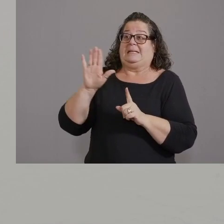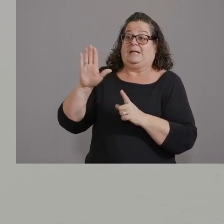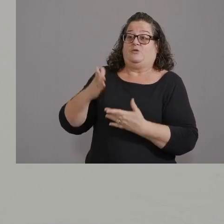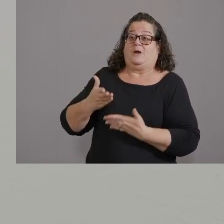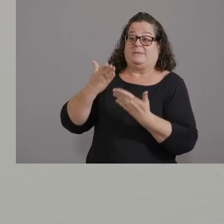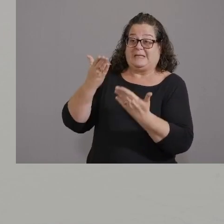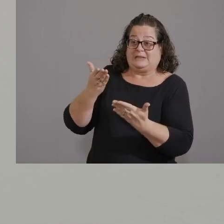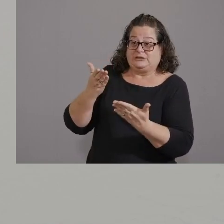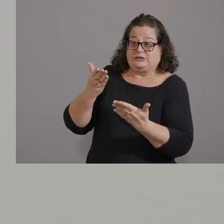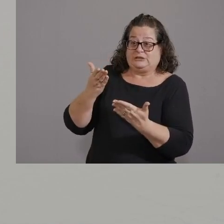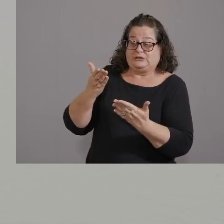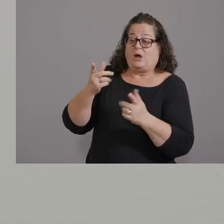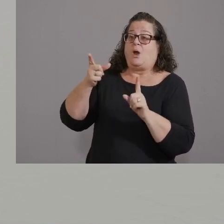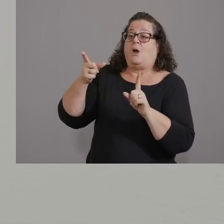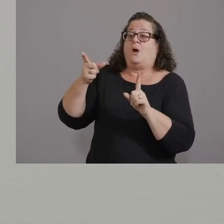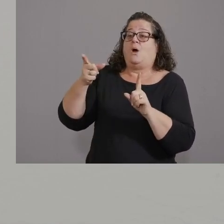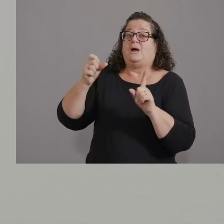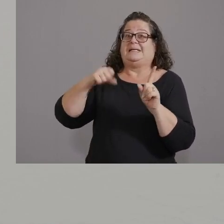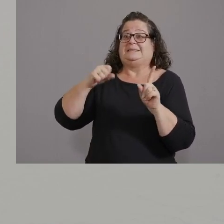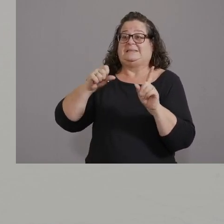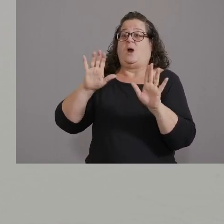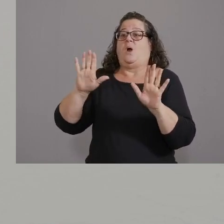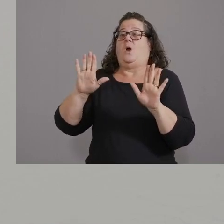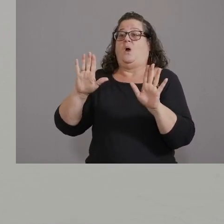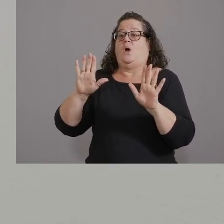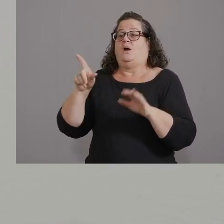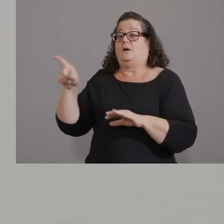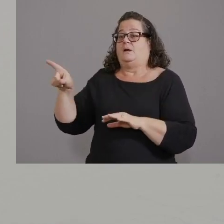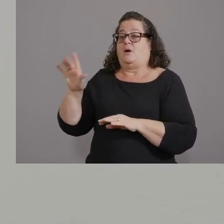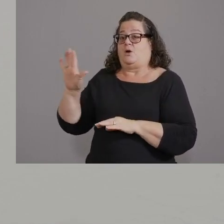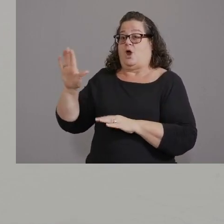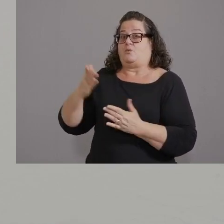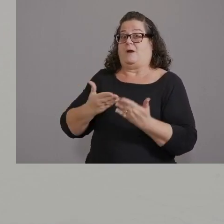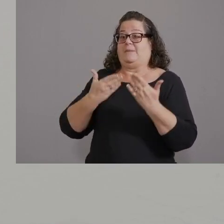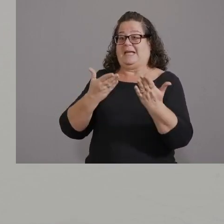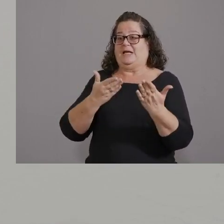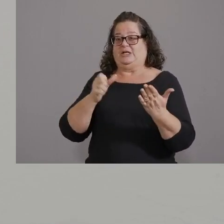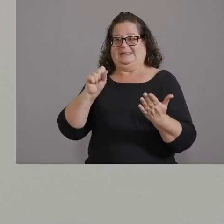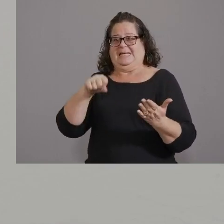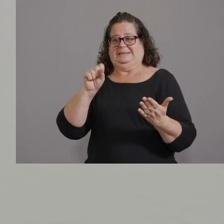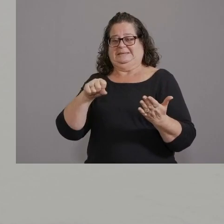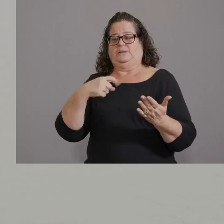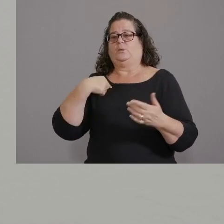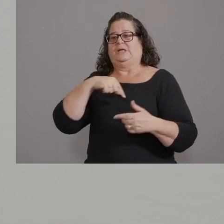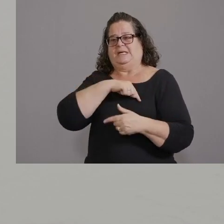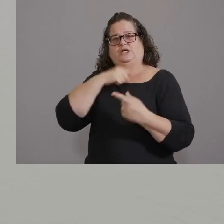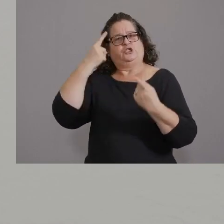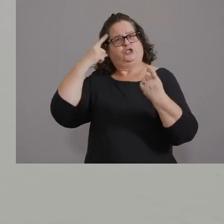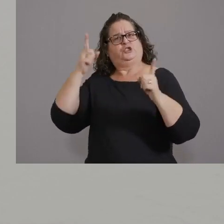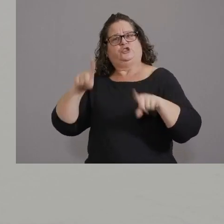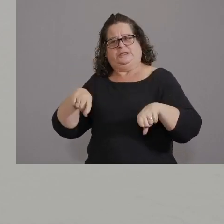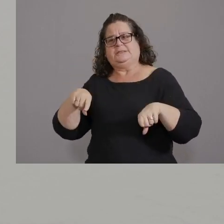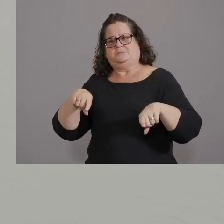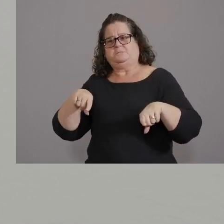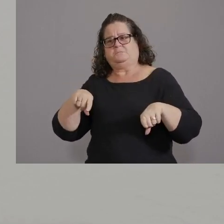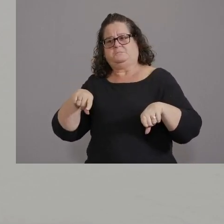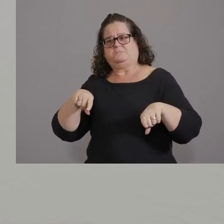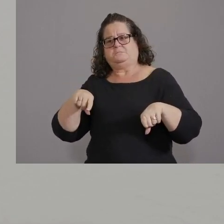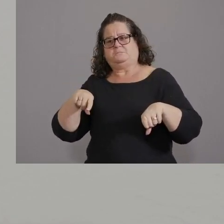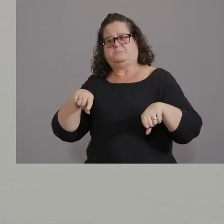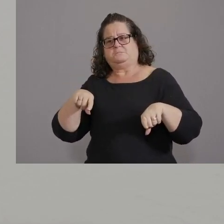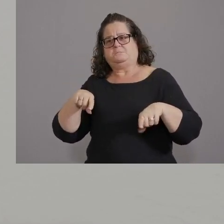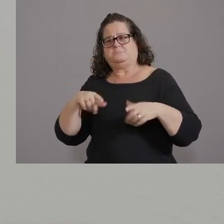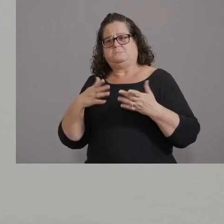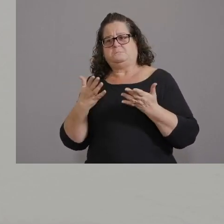your recommendation coming back to us, because all of us agreed, why can't it just show, why do you have to go onto a day to see if there's available appointments?